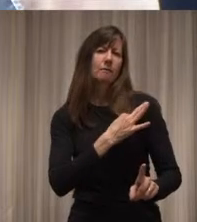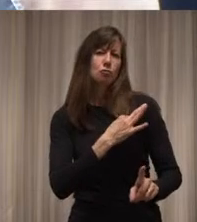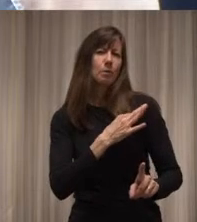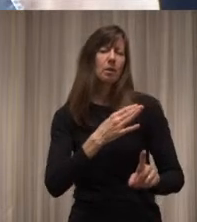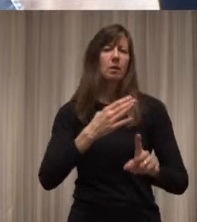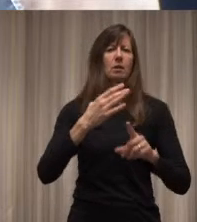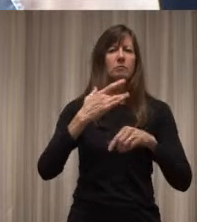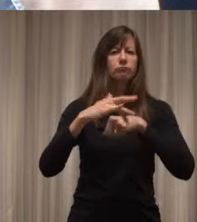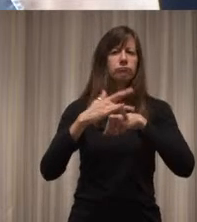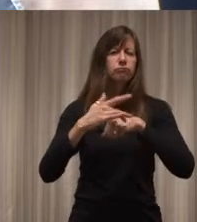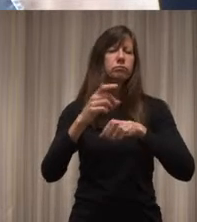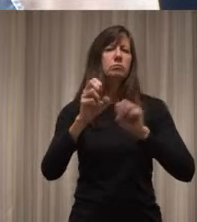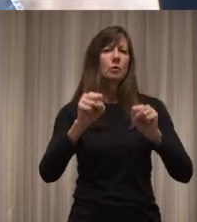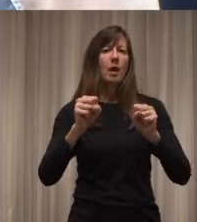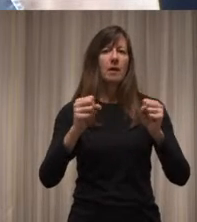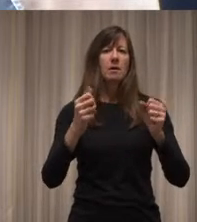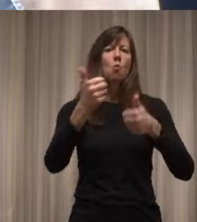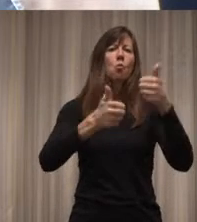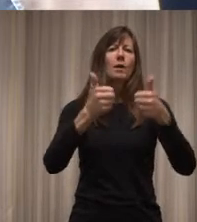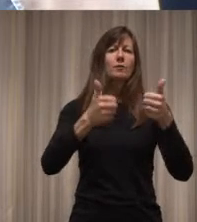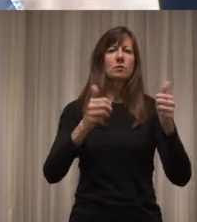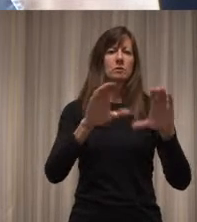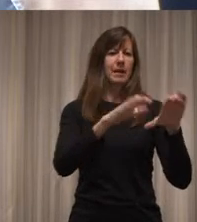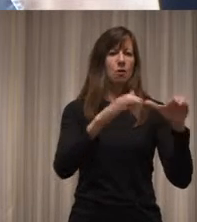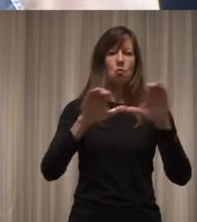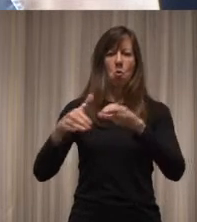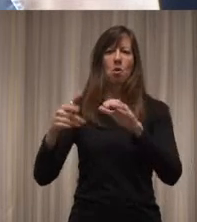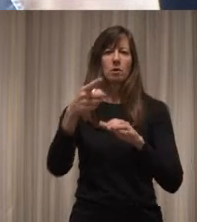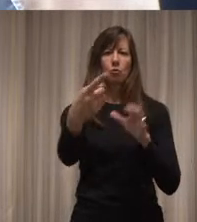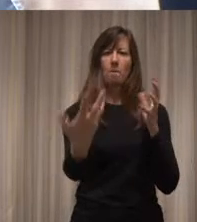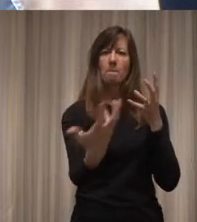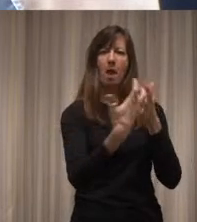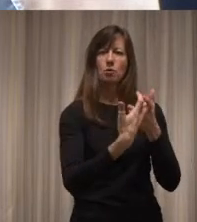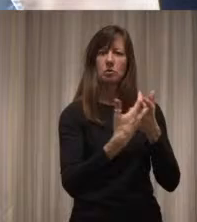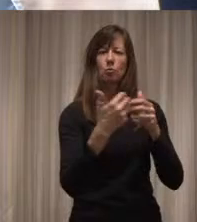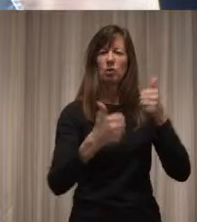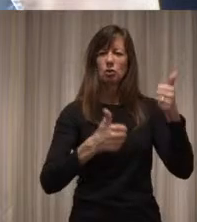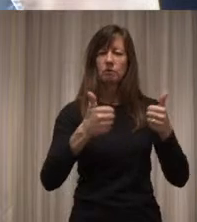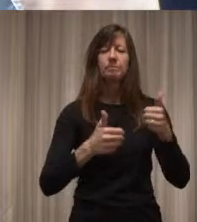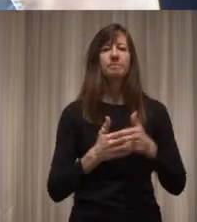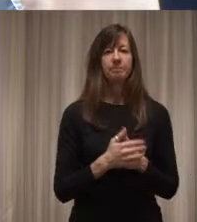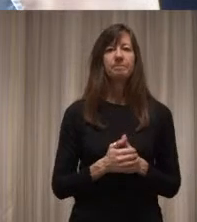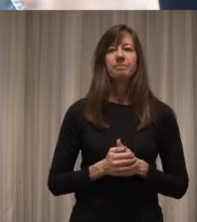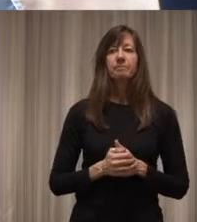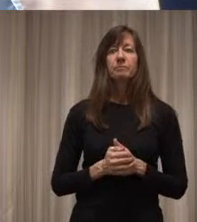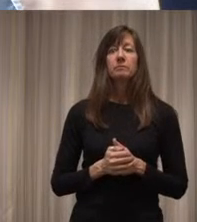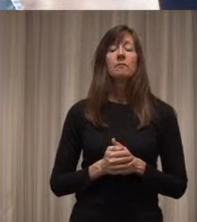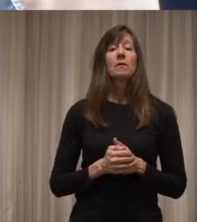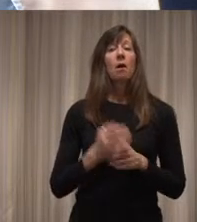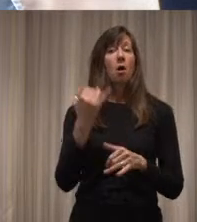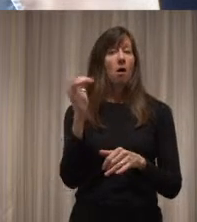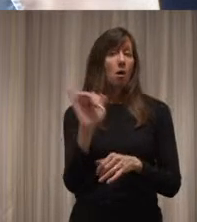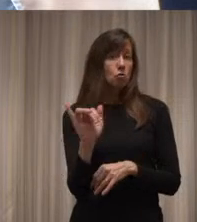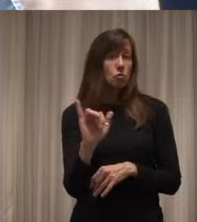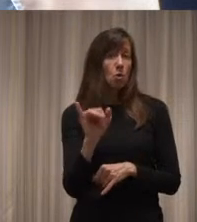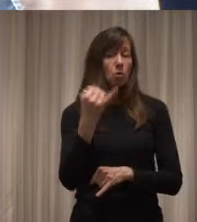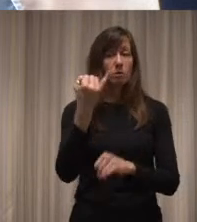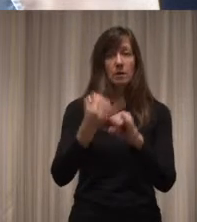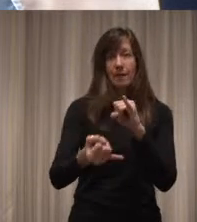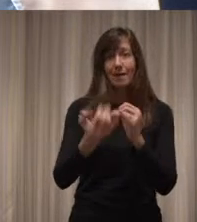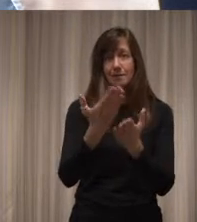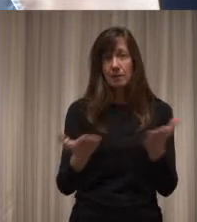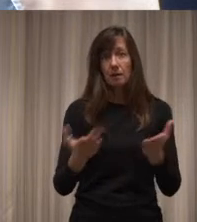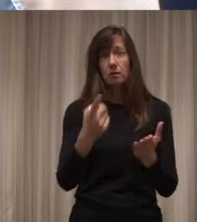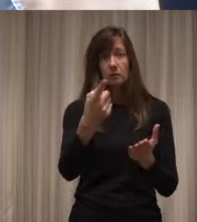what category you fit in. And finally, the third thing you can do here, and we'll be building this page every day, day by